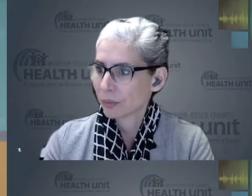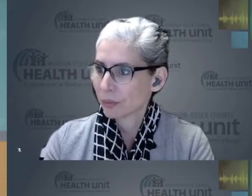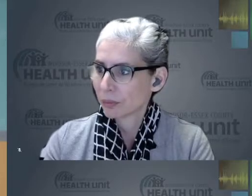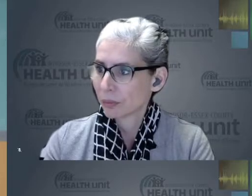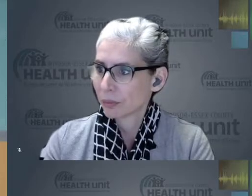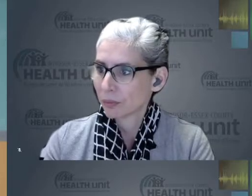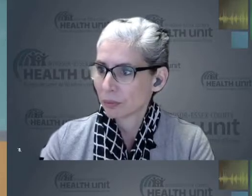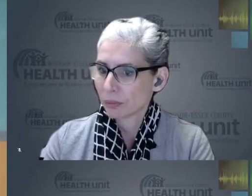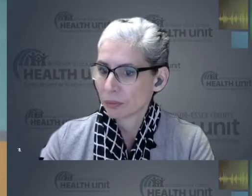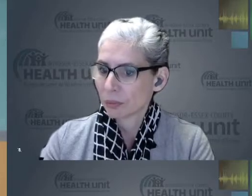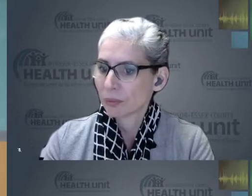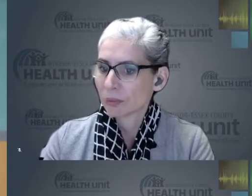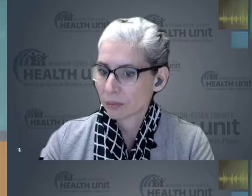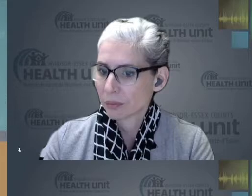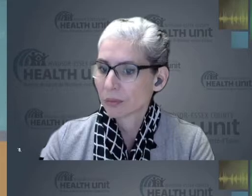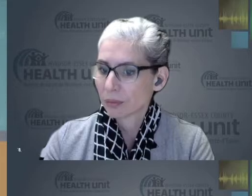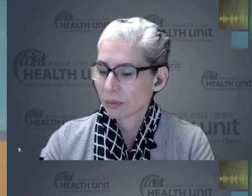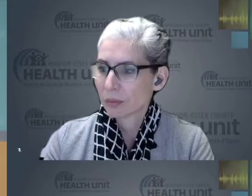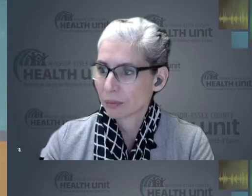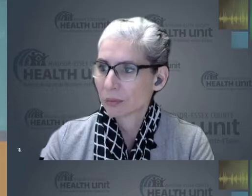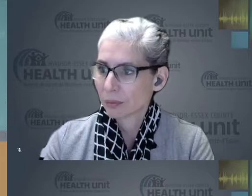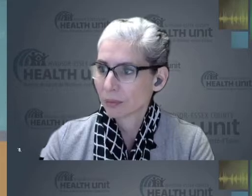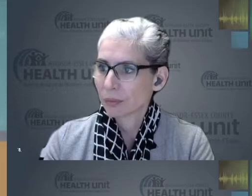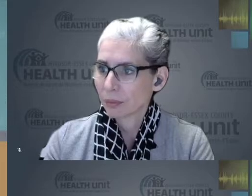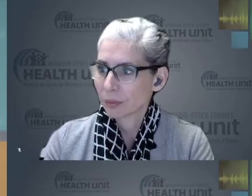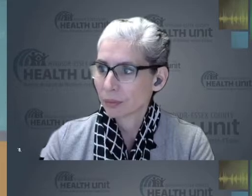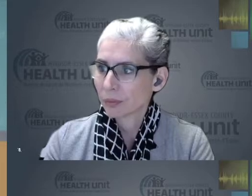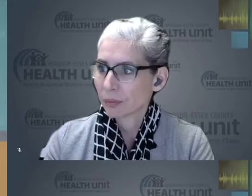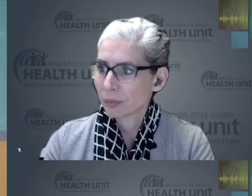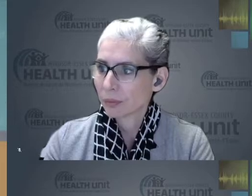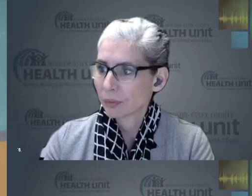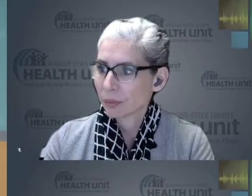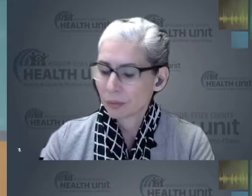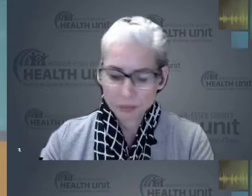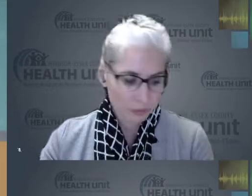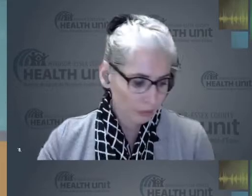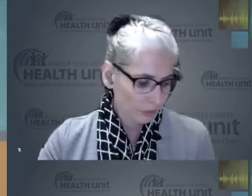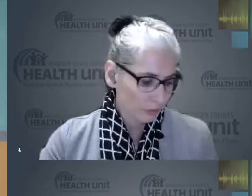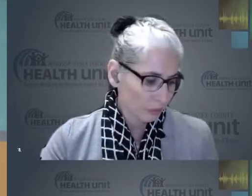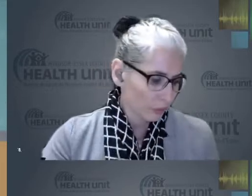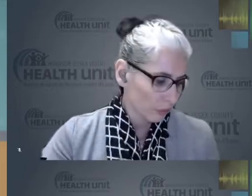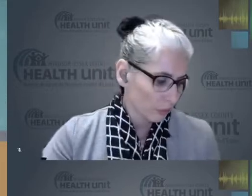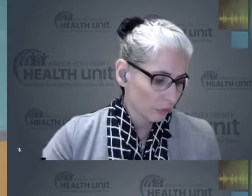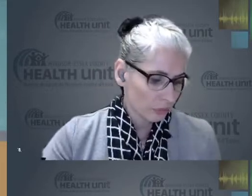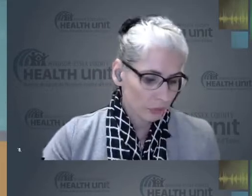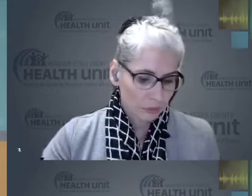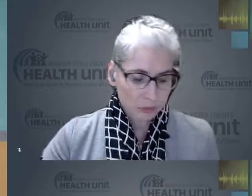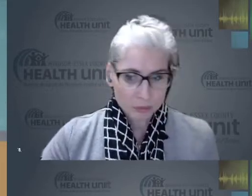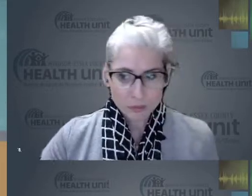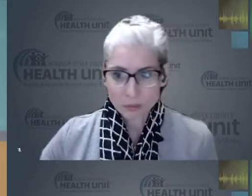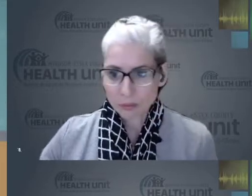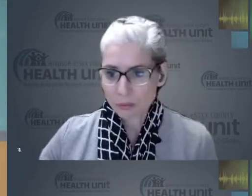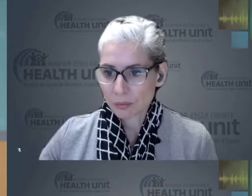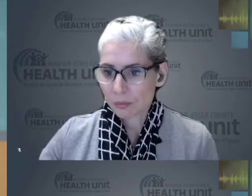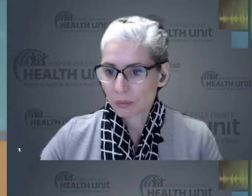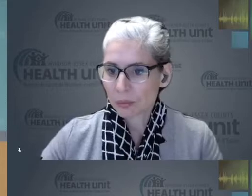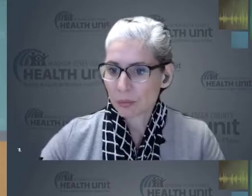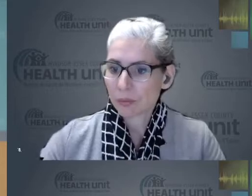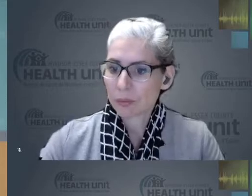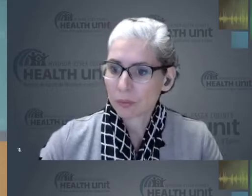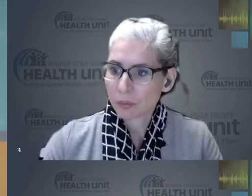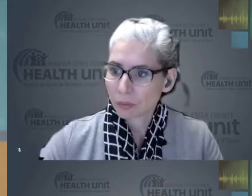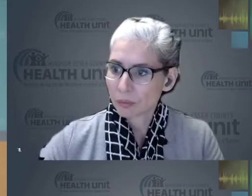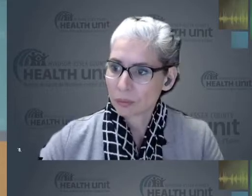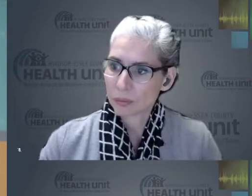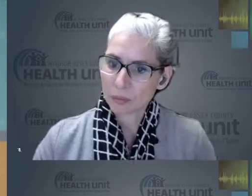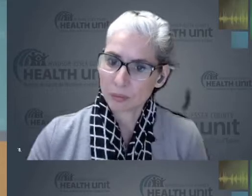it's a very fair question that you ask. What can we do to improve the vaccination rates? So if I could share this, I think that if we are